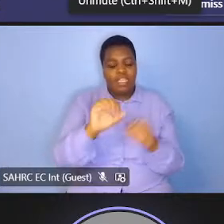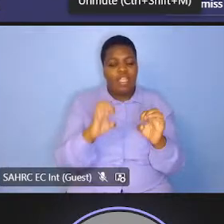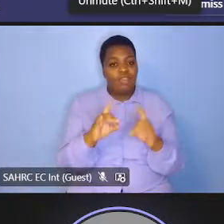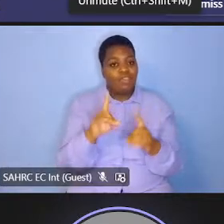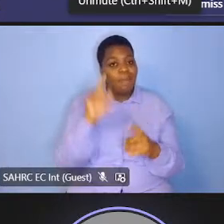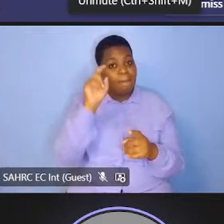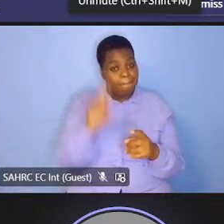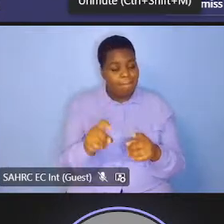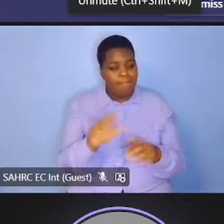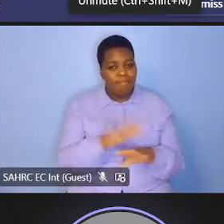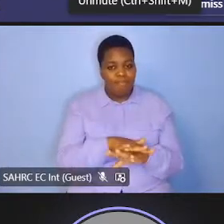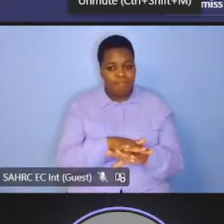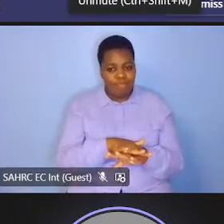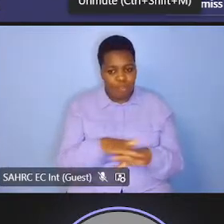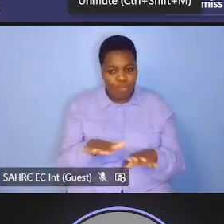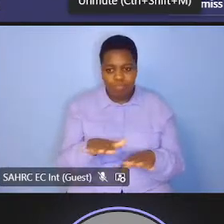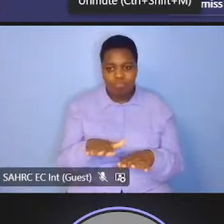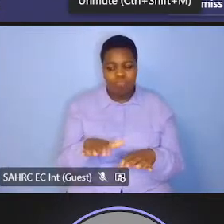be